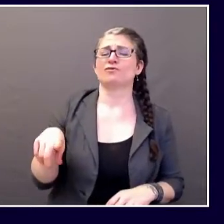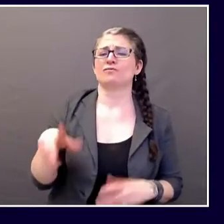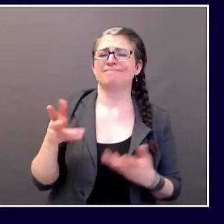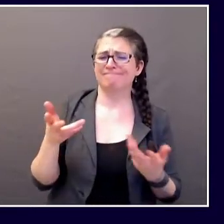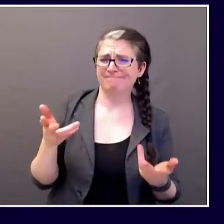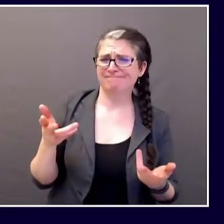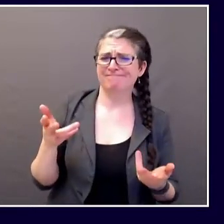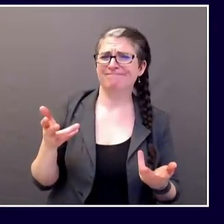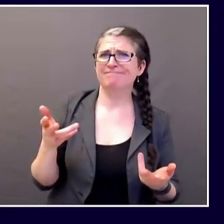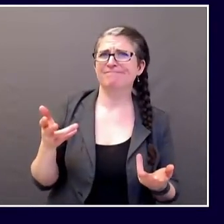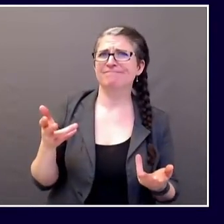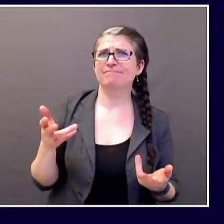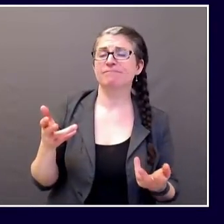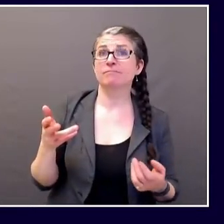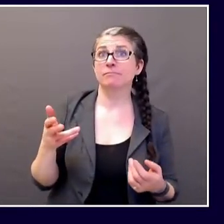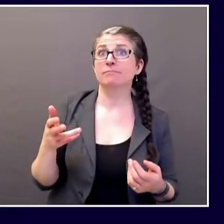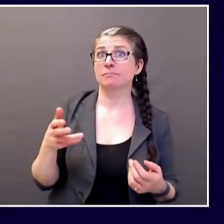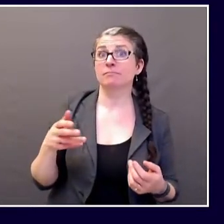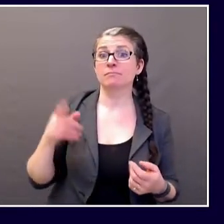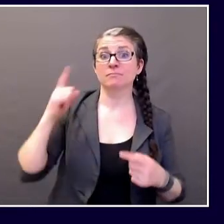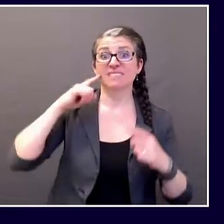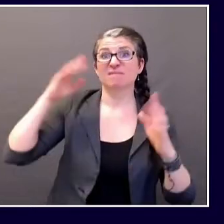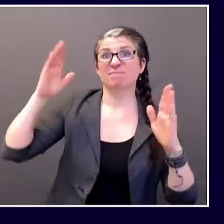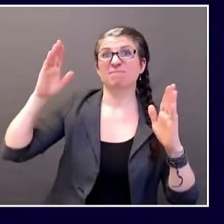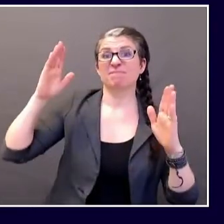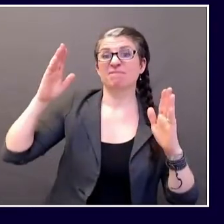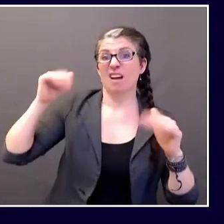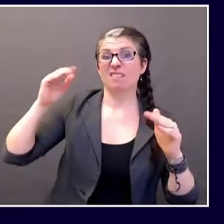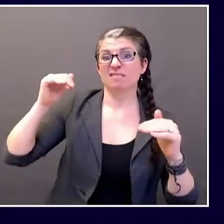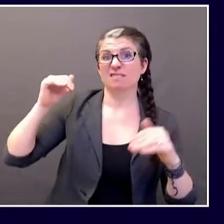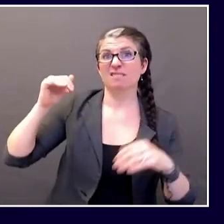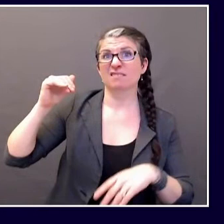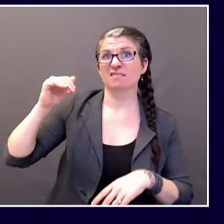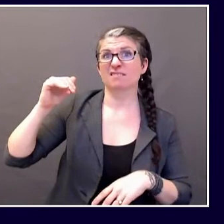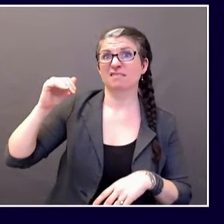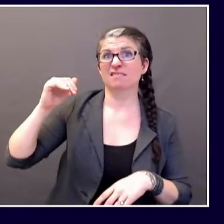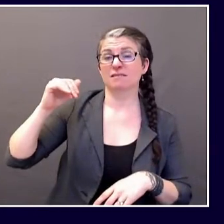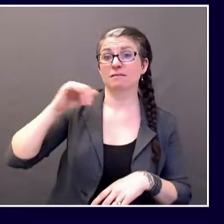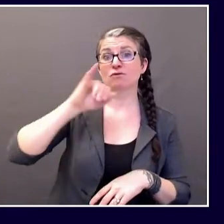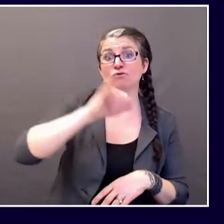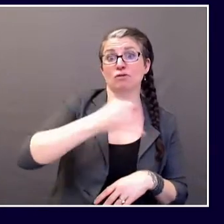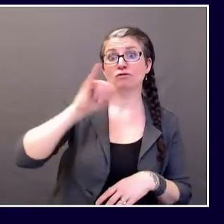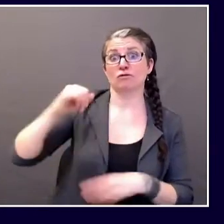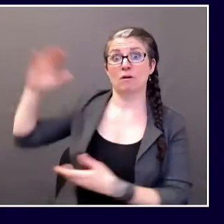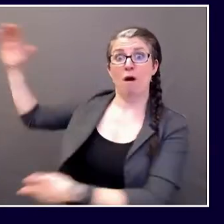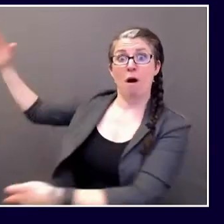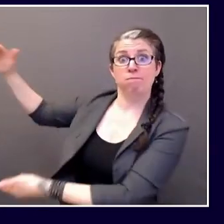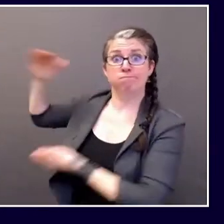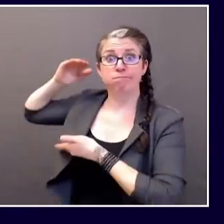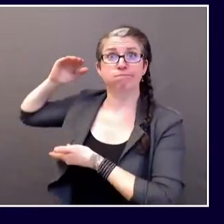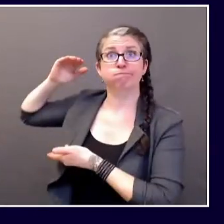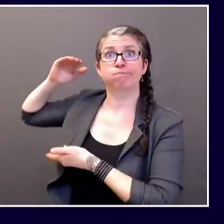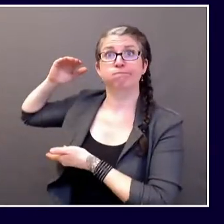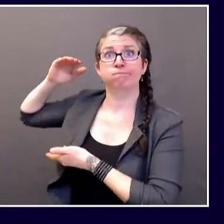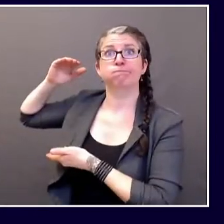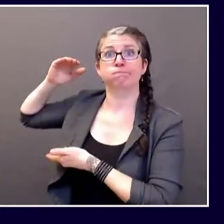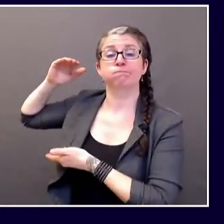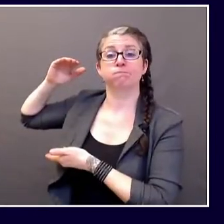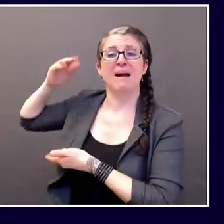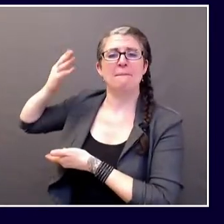J&J vaccine after the first week, but are you still anticipating the Pfizer and Moderna vaccines to